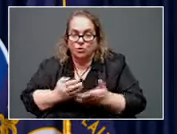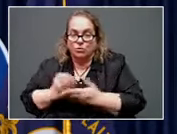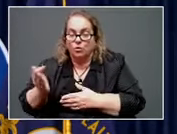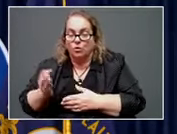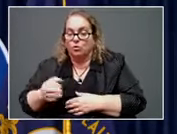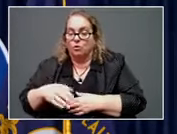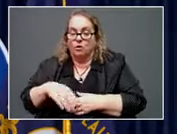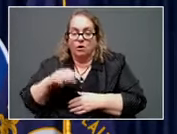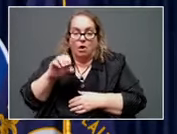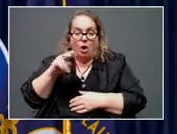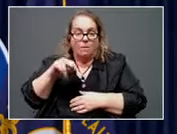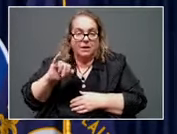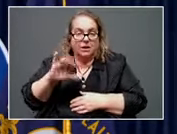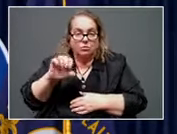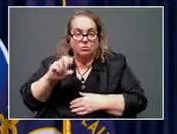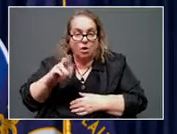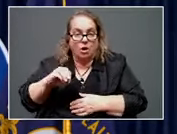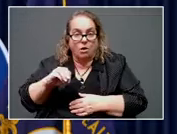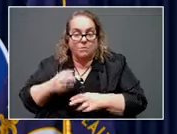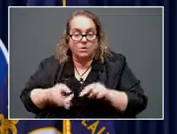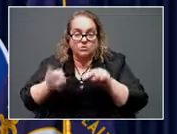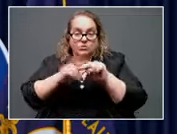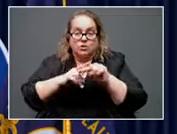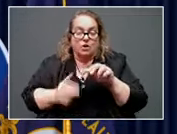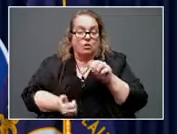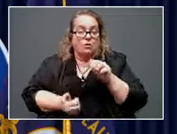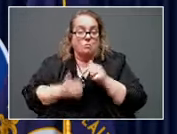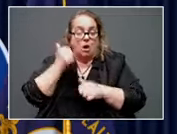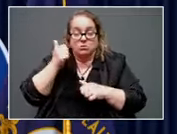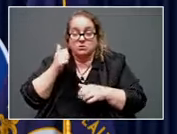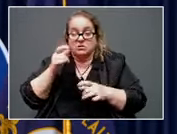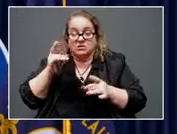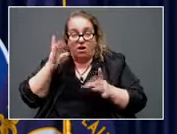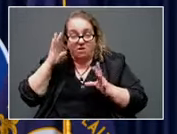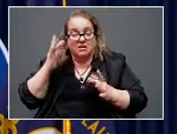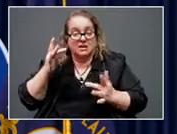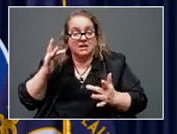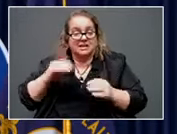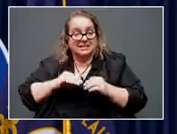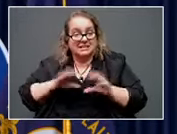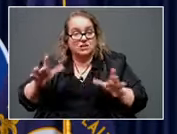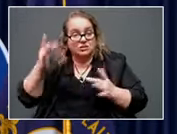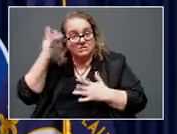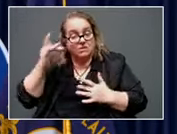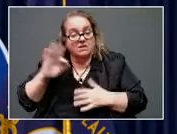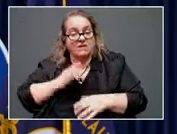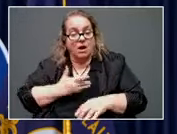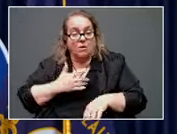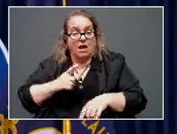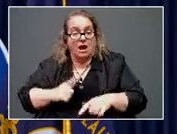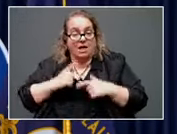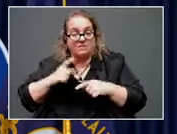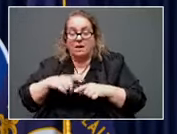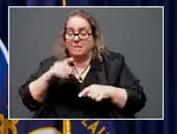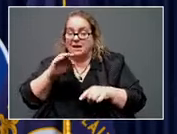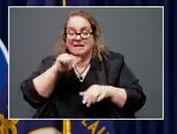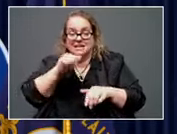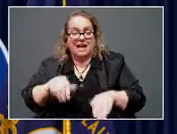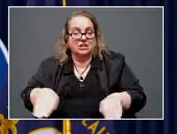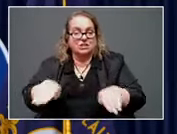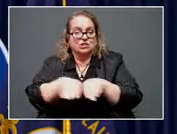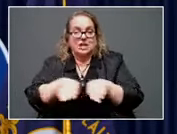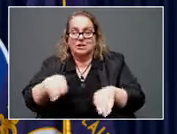the most contagious virus of our lifetimes, and not have to shut down a single service for